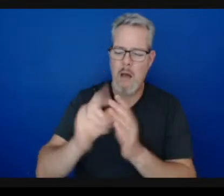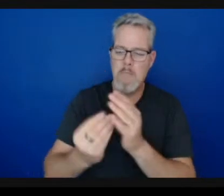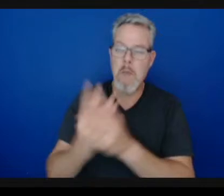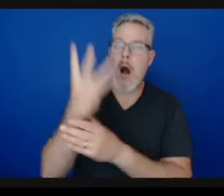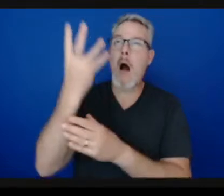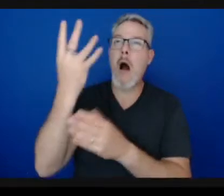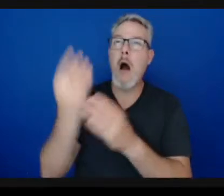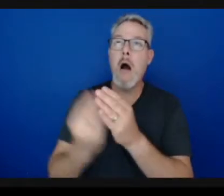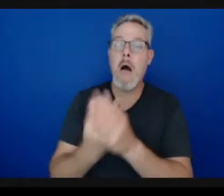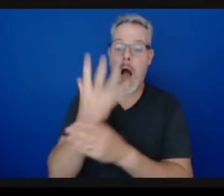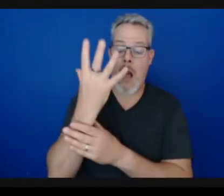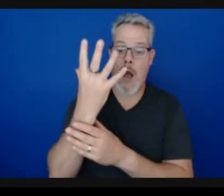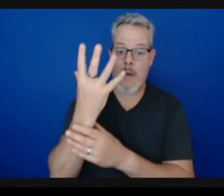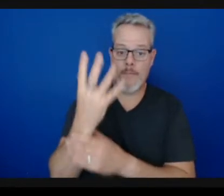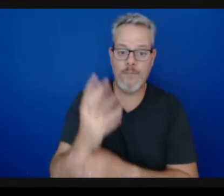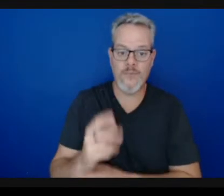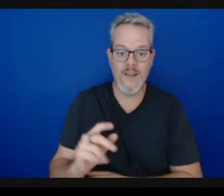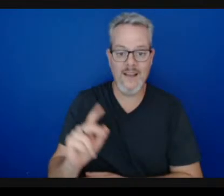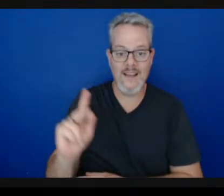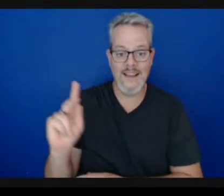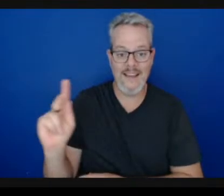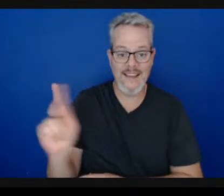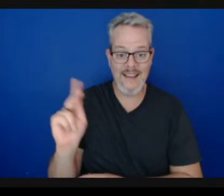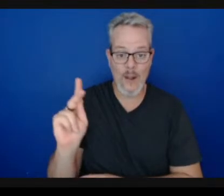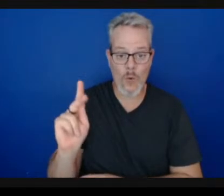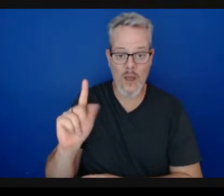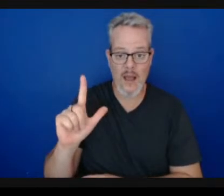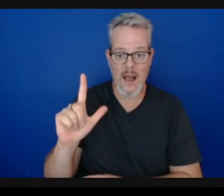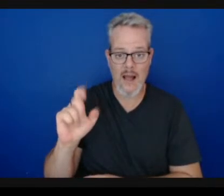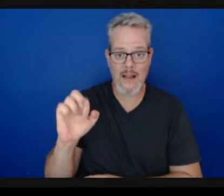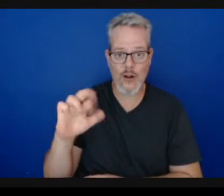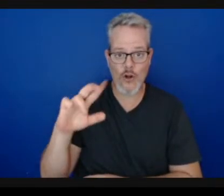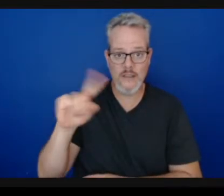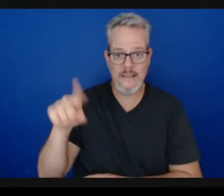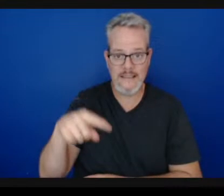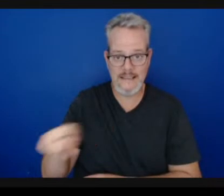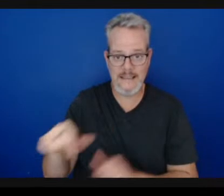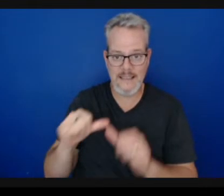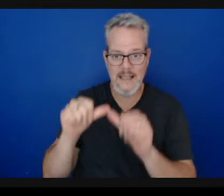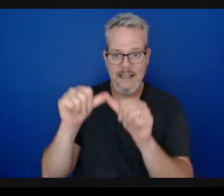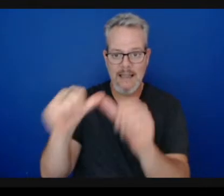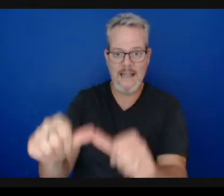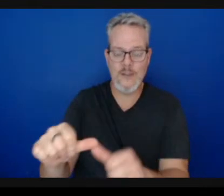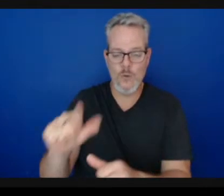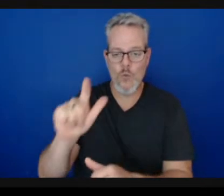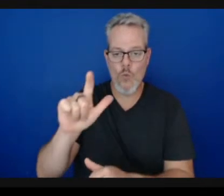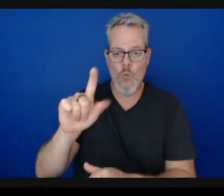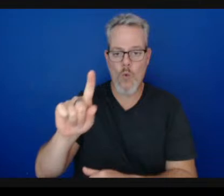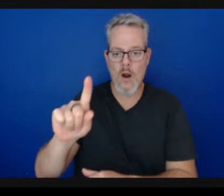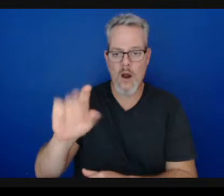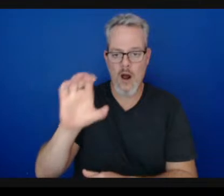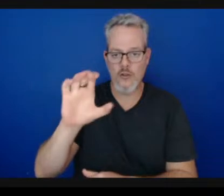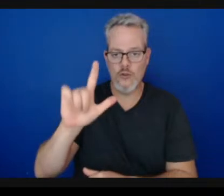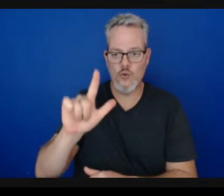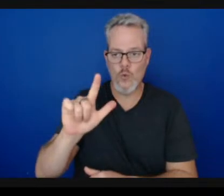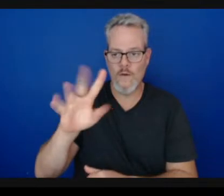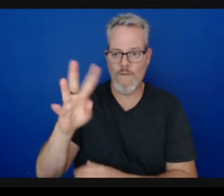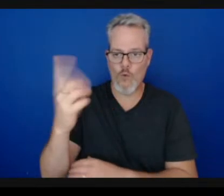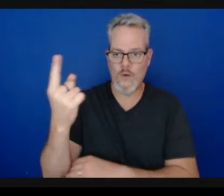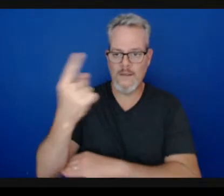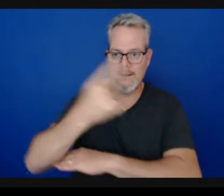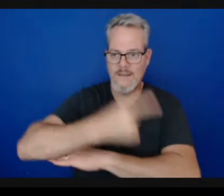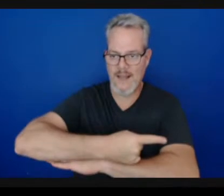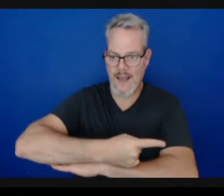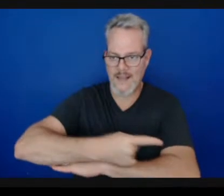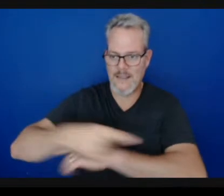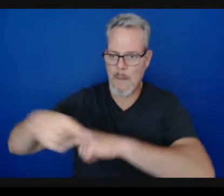So Kilauea's lower east rift zone eruption lasted 124 days. It also paused briefly for several days soon after it started, with a longer pause